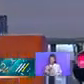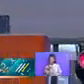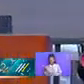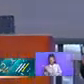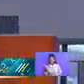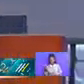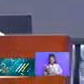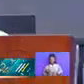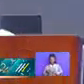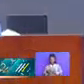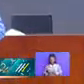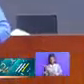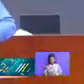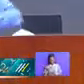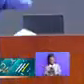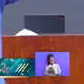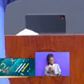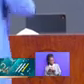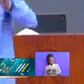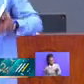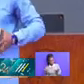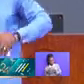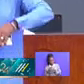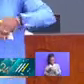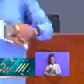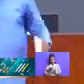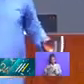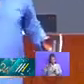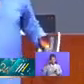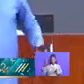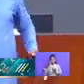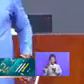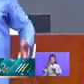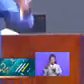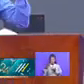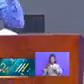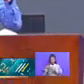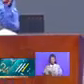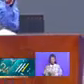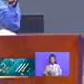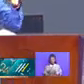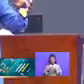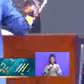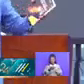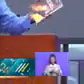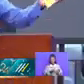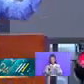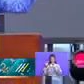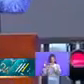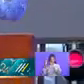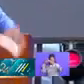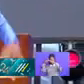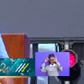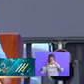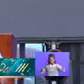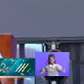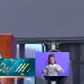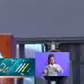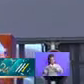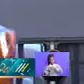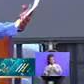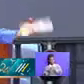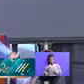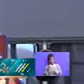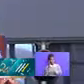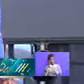frequency you come to share some things and the Holy Spirit Will arrest you and take you into Heavenly time and by the time you zoom